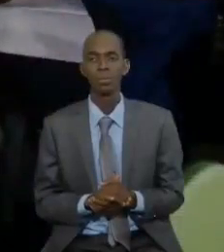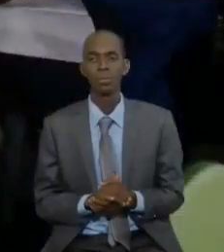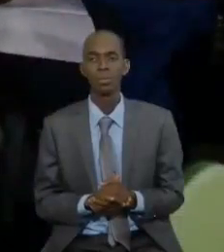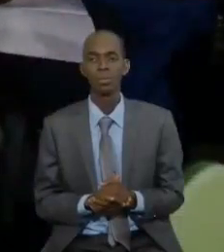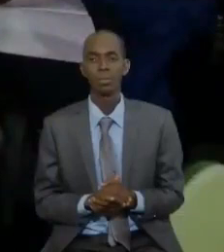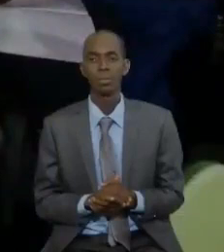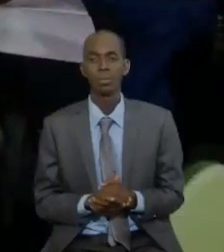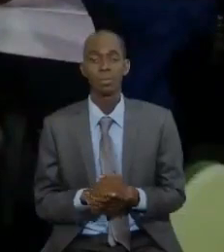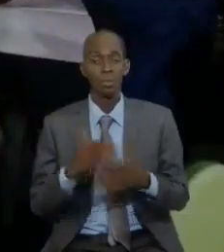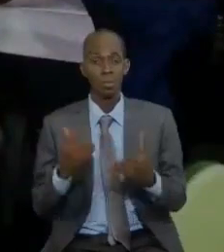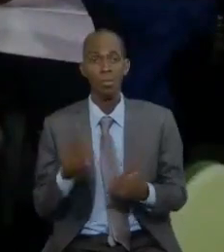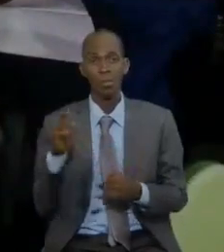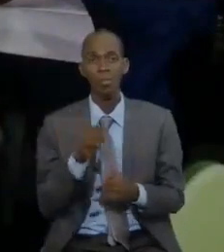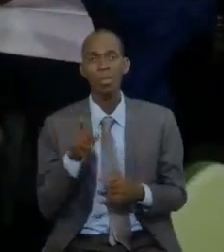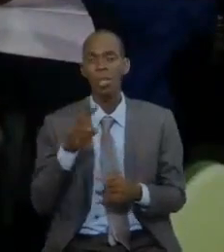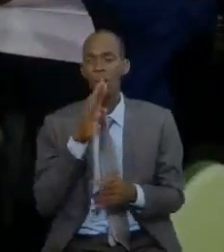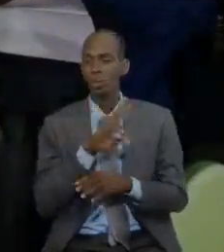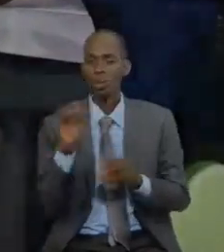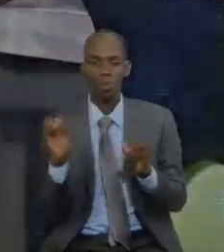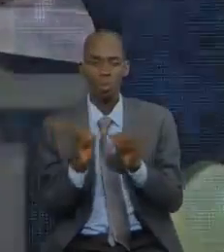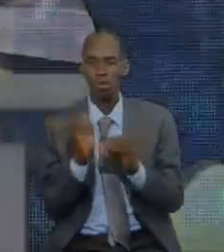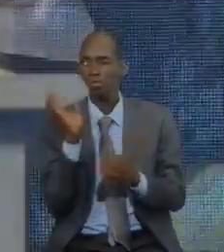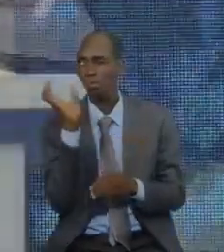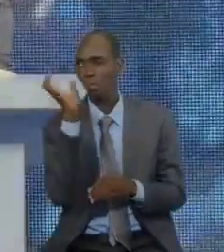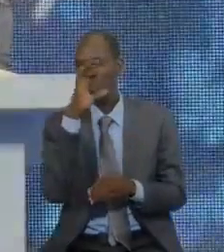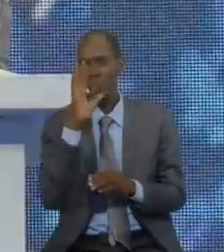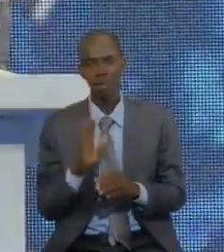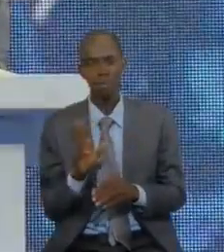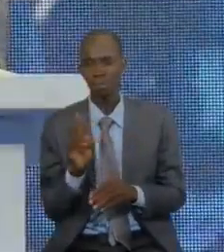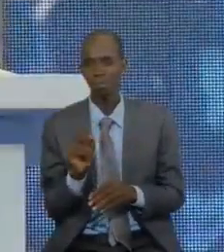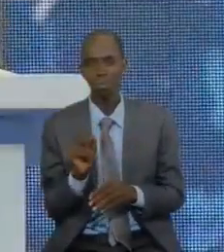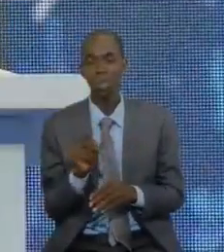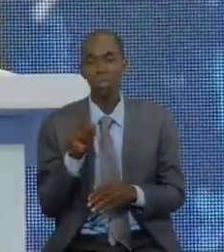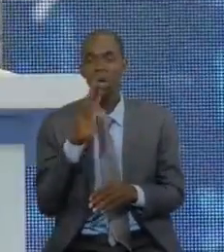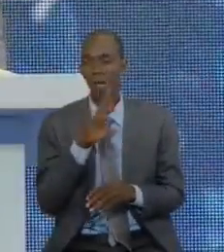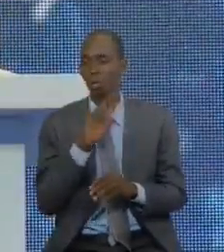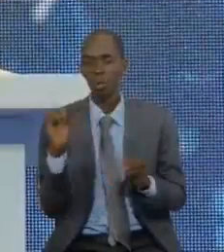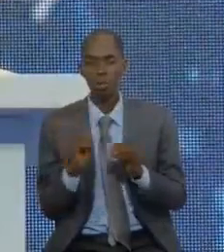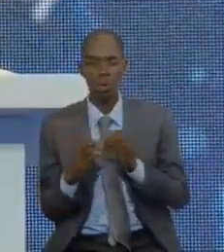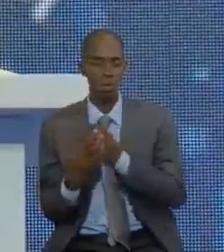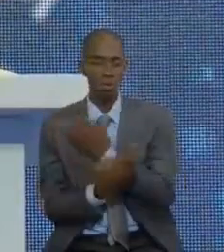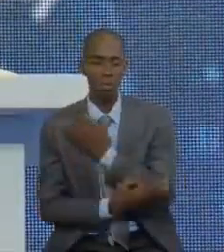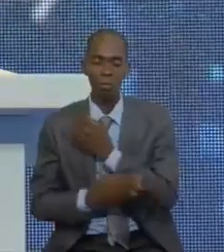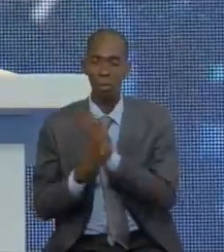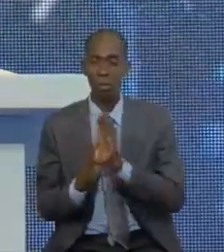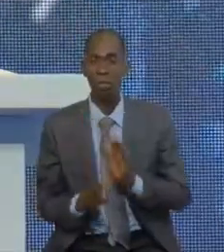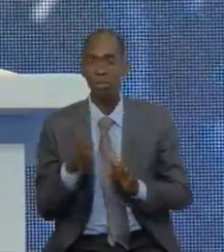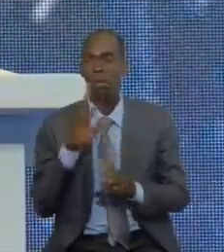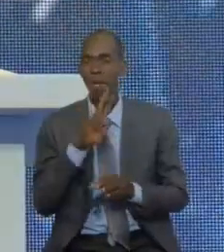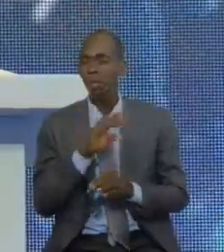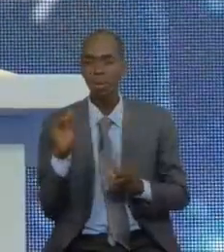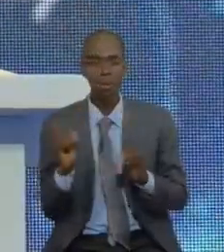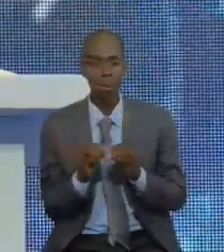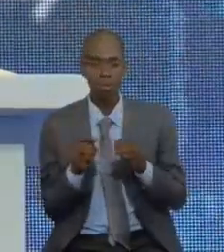Now therefore ye are no more strangers. Ye are no more foreigners. Ye are no more